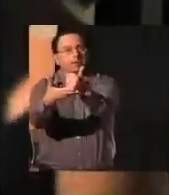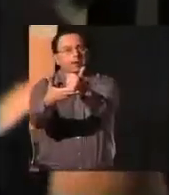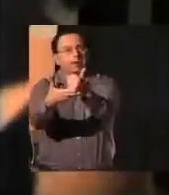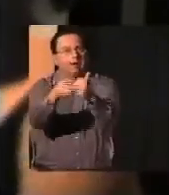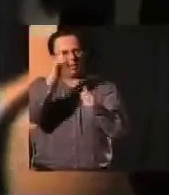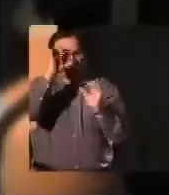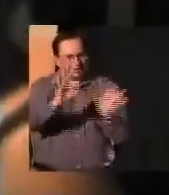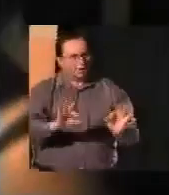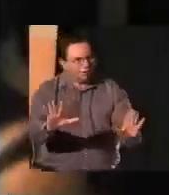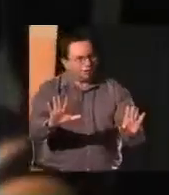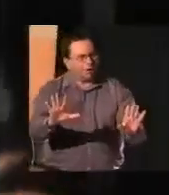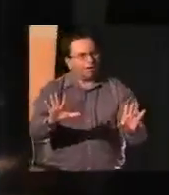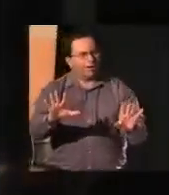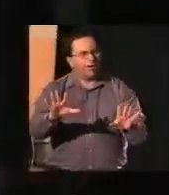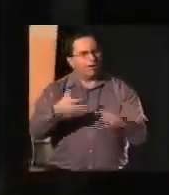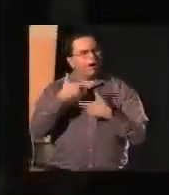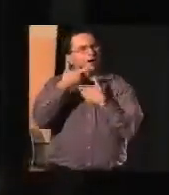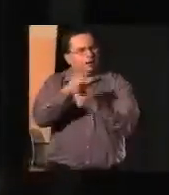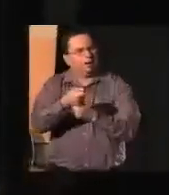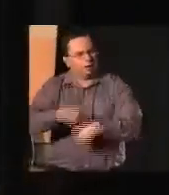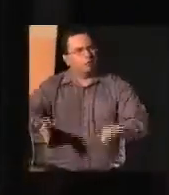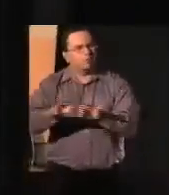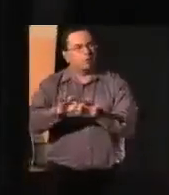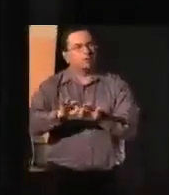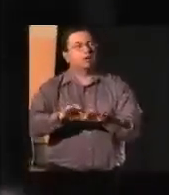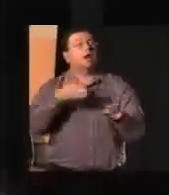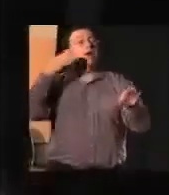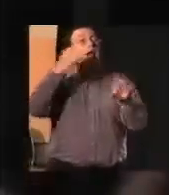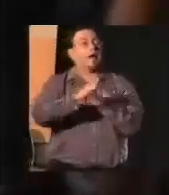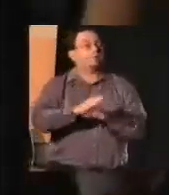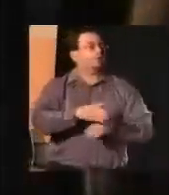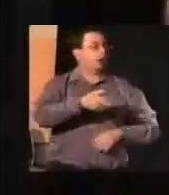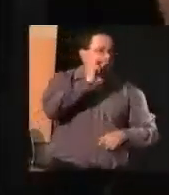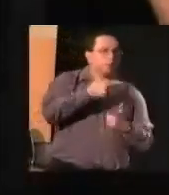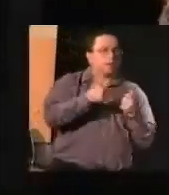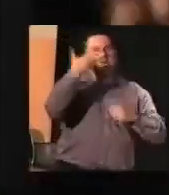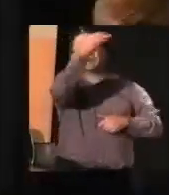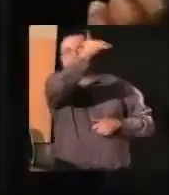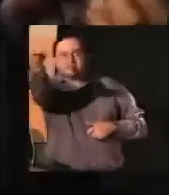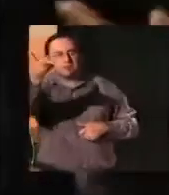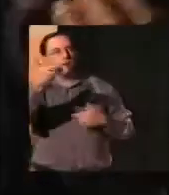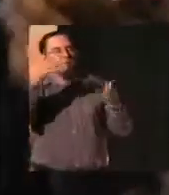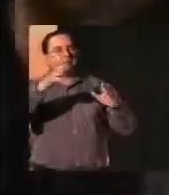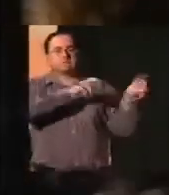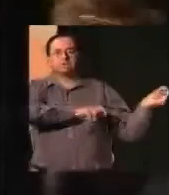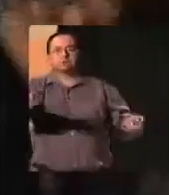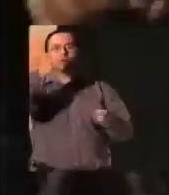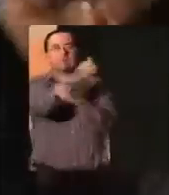Refreshments will be served in the lobby. Please enjoy yourselves and have a safe and pleasant trip home. Good night.